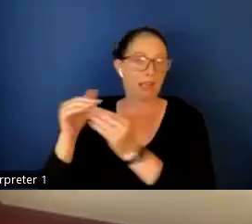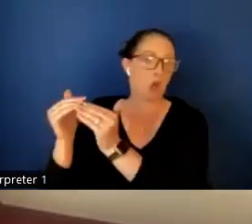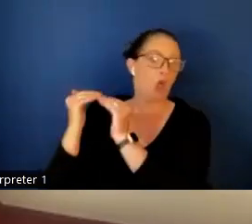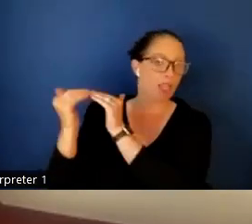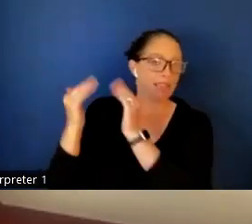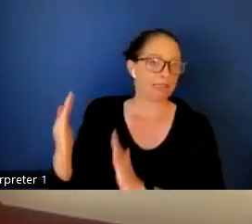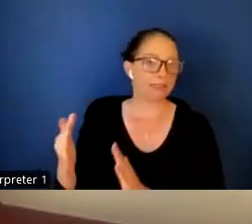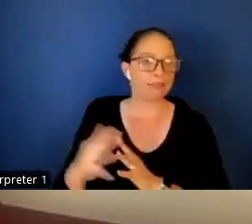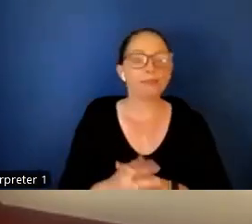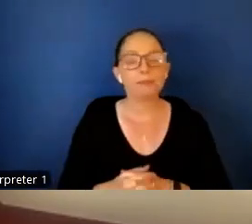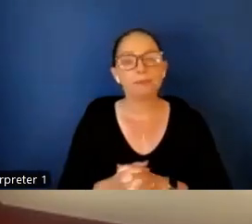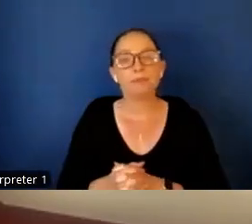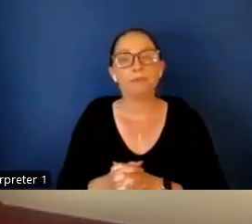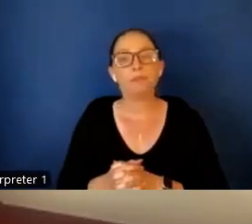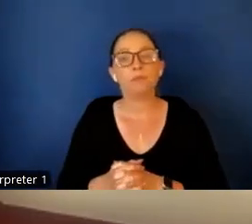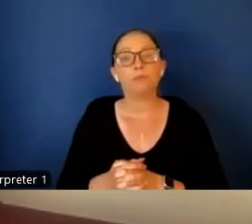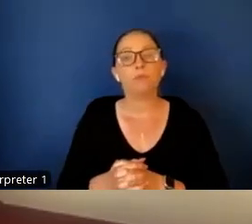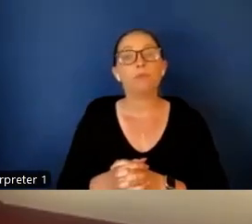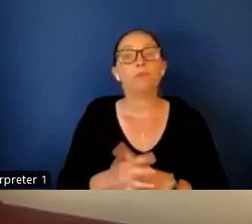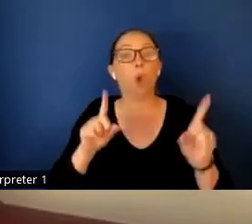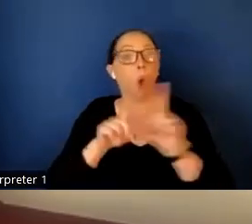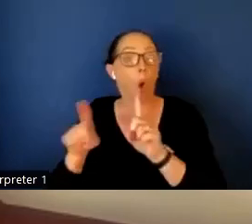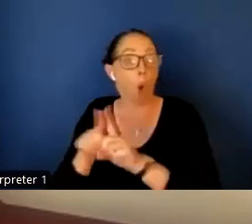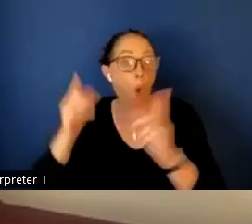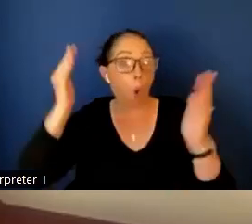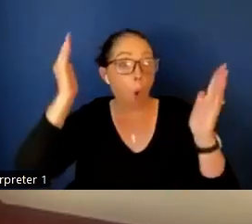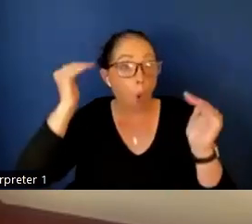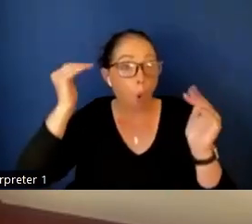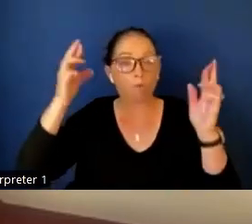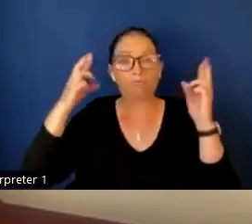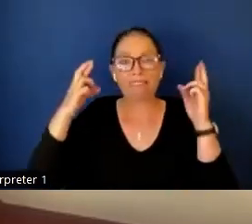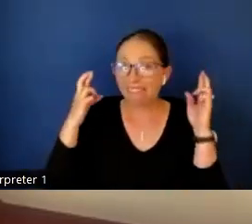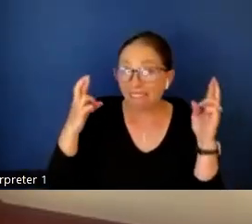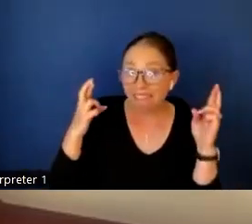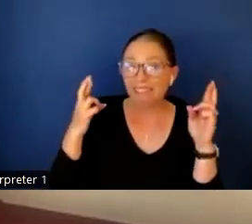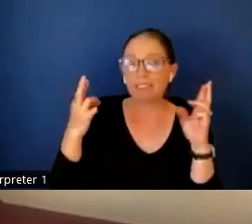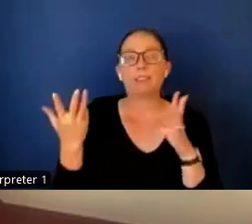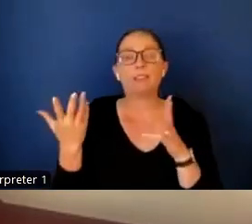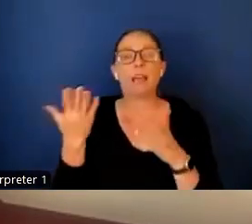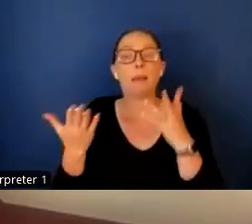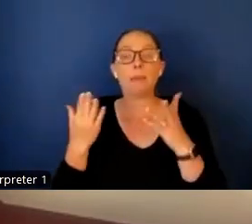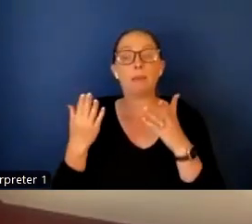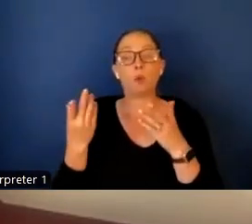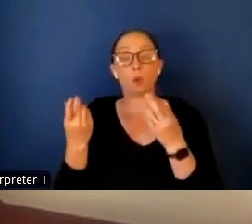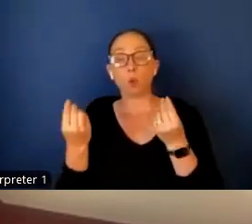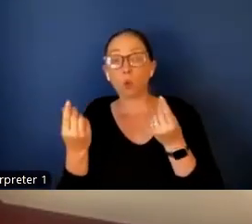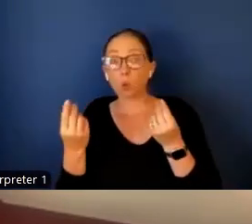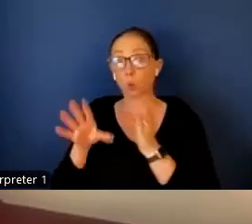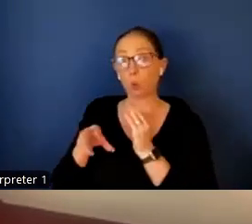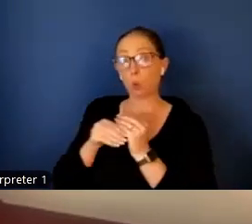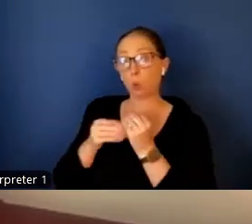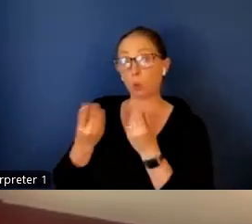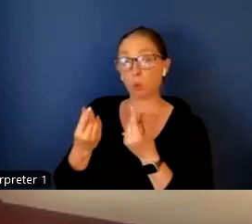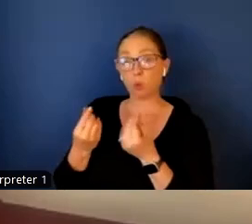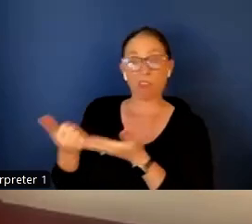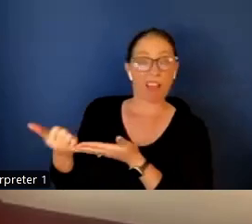So they also were hoping, when you ask what they might be able to do in addition, they would like help